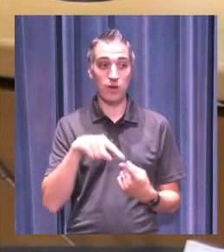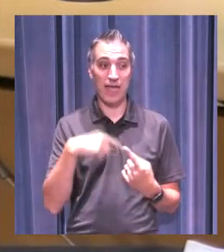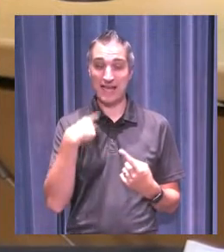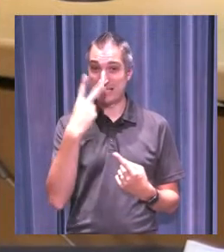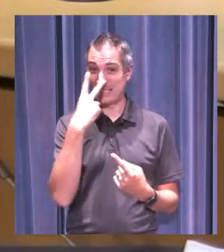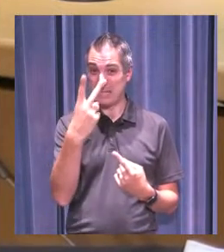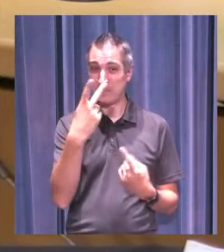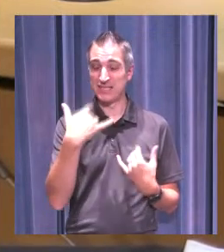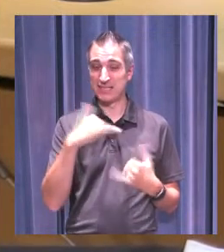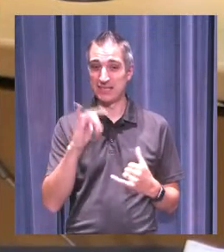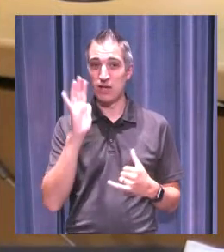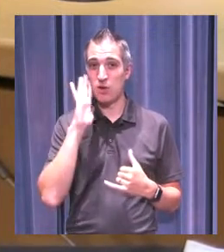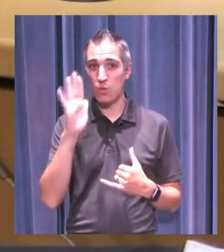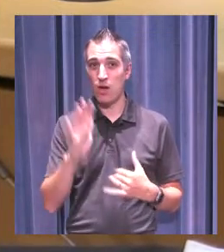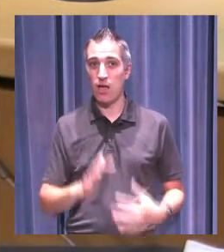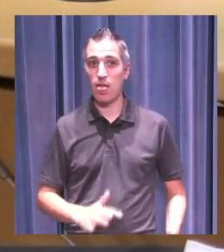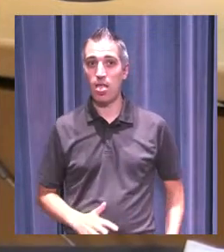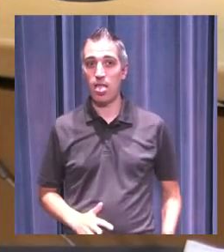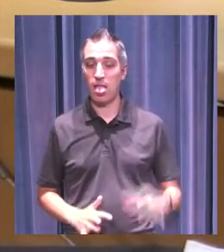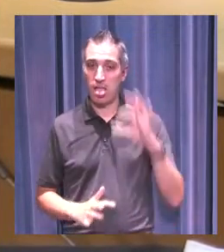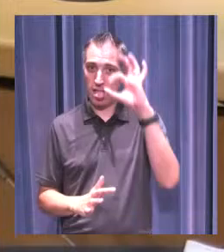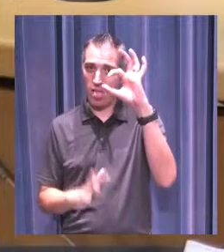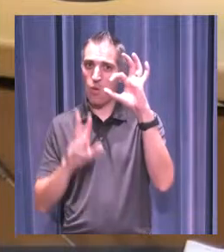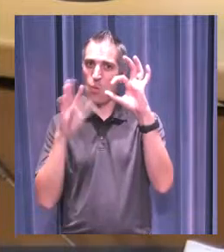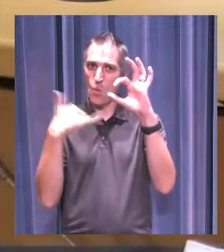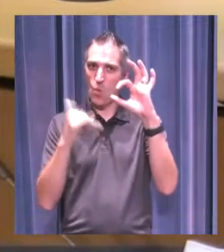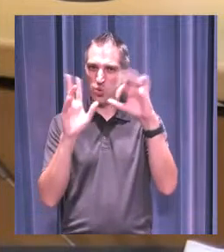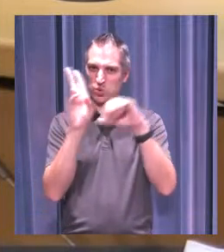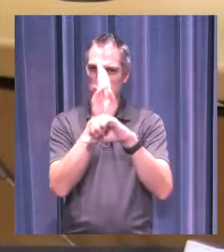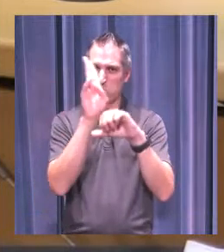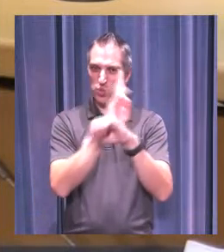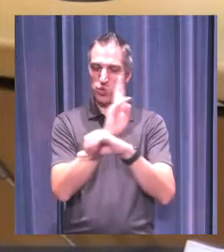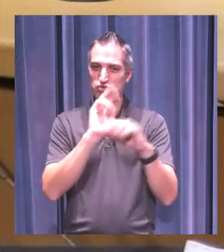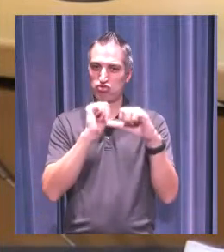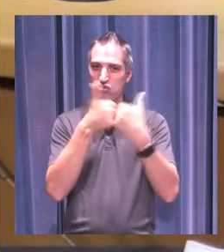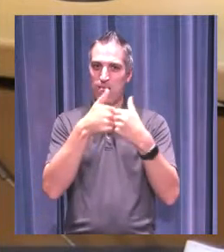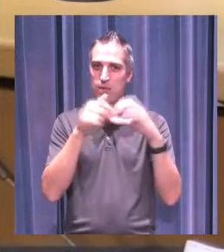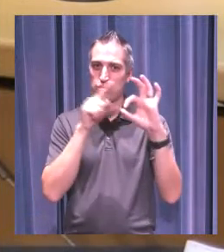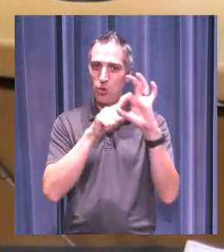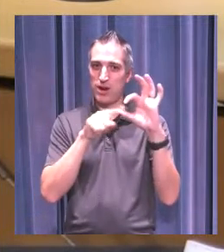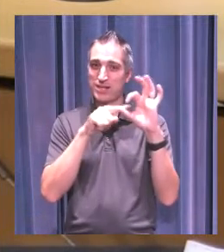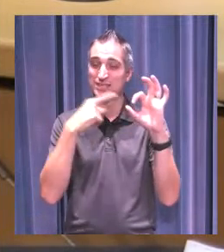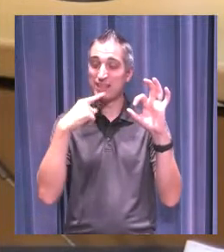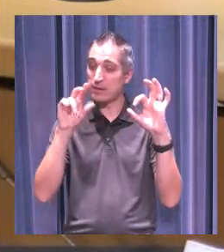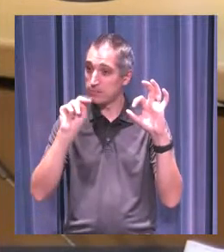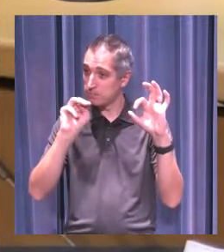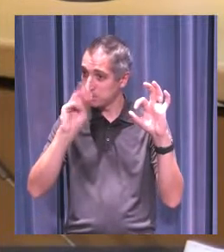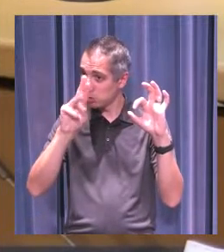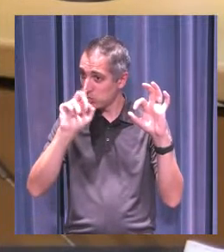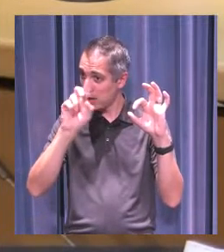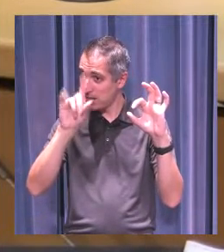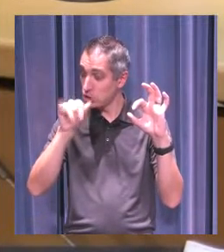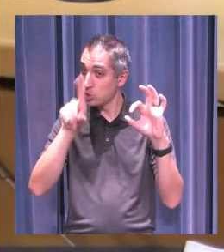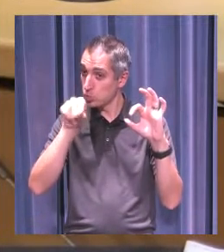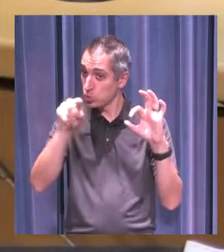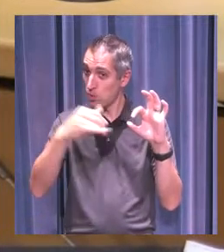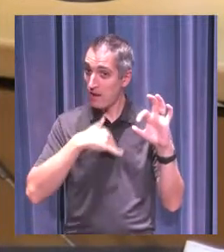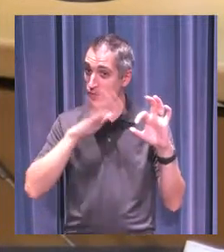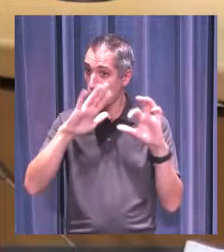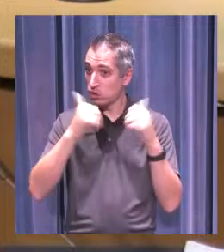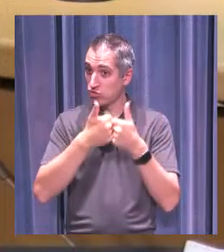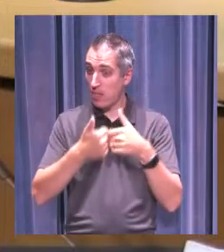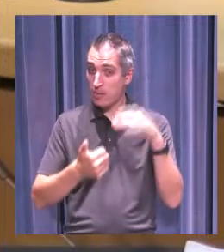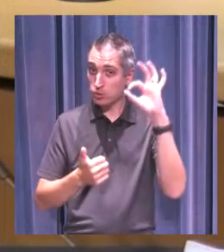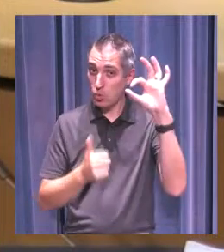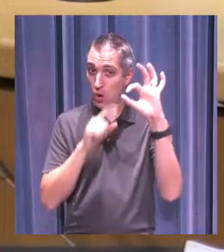pull out a well-worn challenge coin, and he'll say, "Mr. Handy, do you have your challenge coin?" I